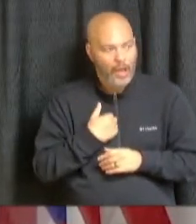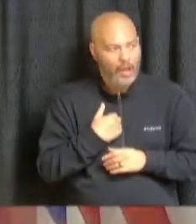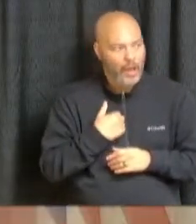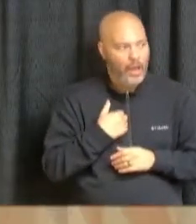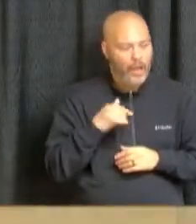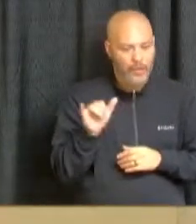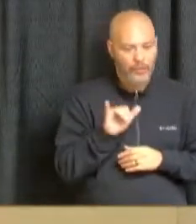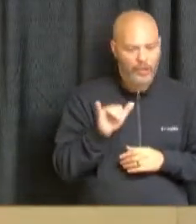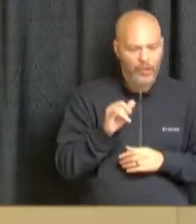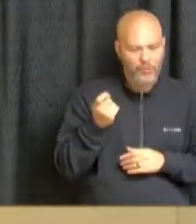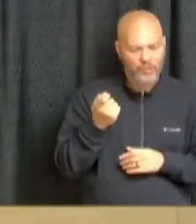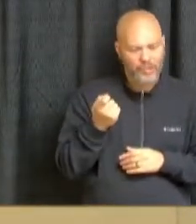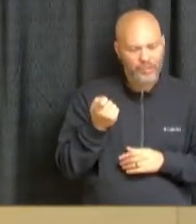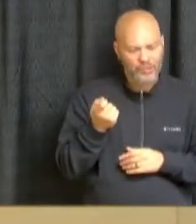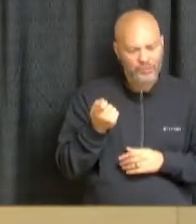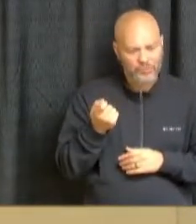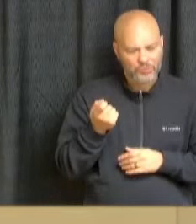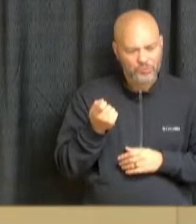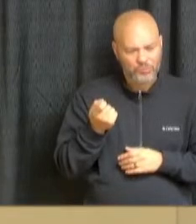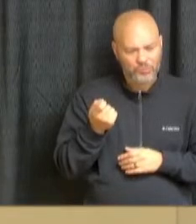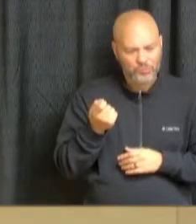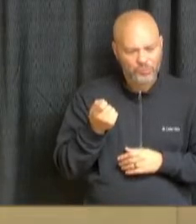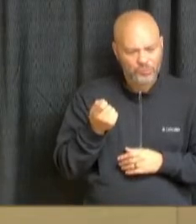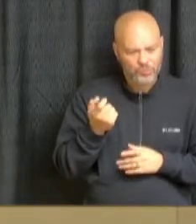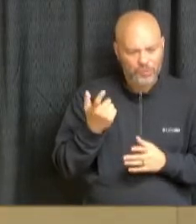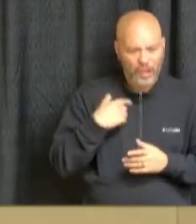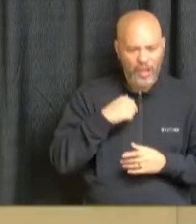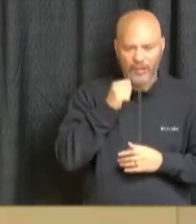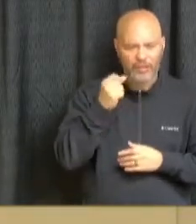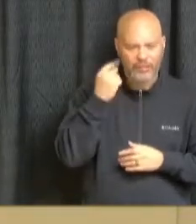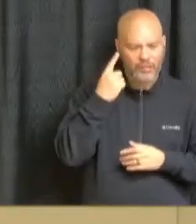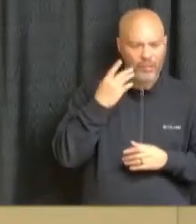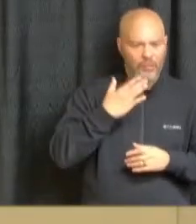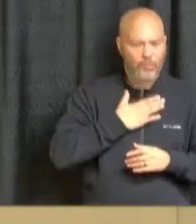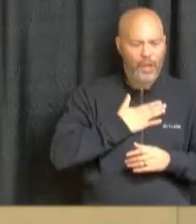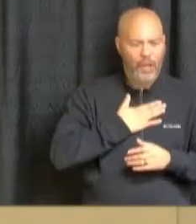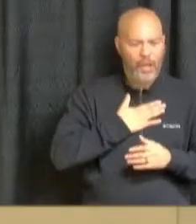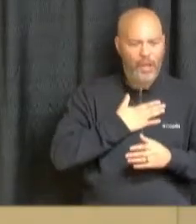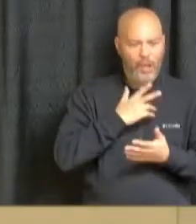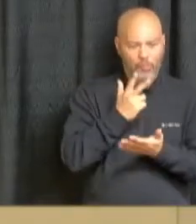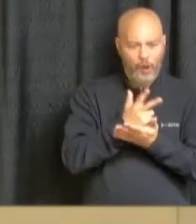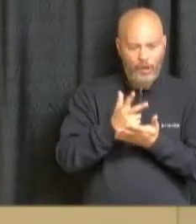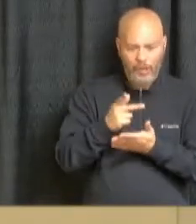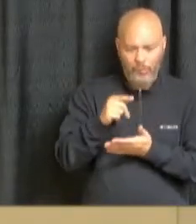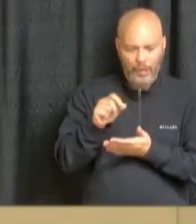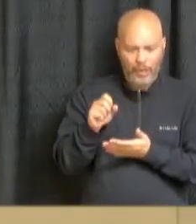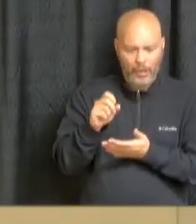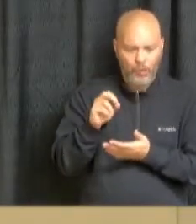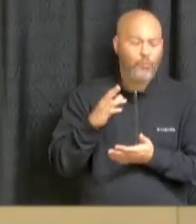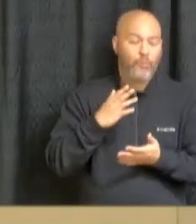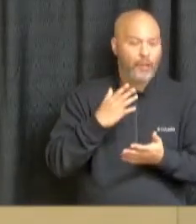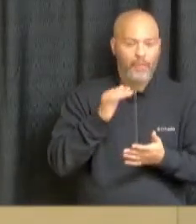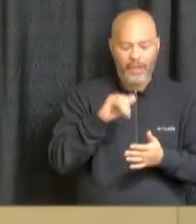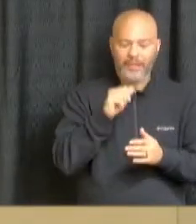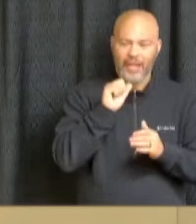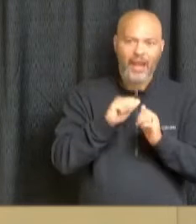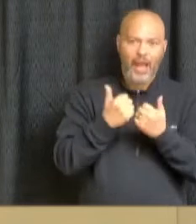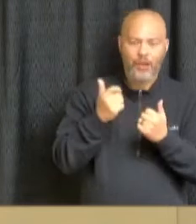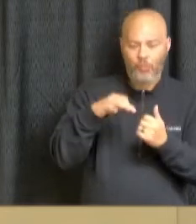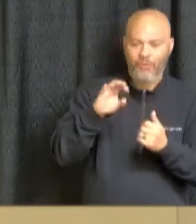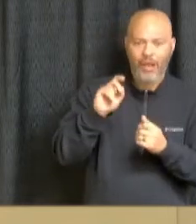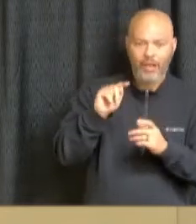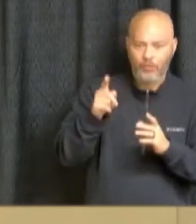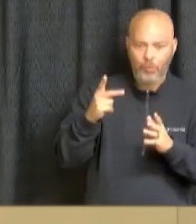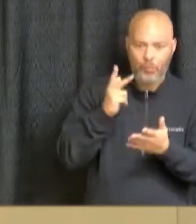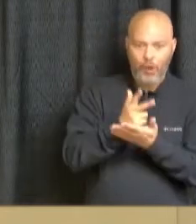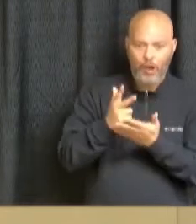I too was a little caught off guard by the fact that my parking pass, I mean, that's not how you want to find out that you've been